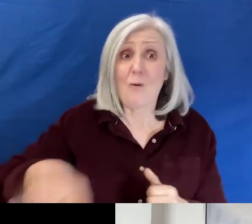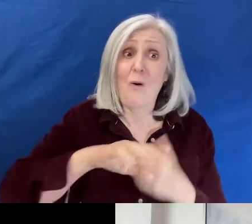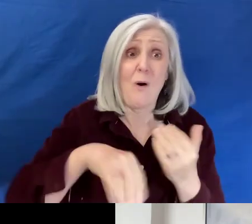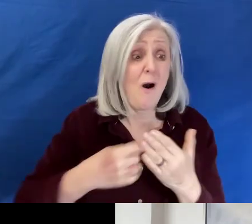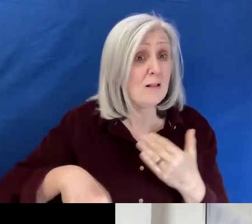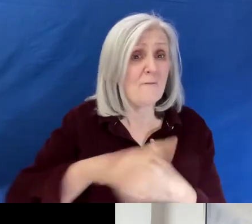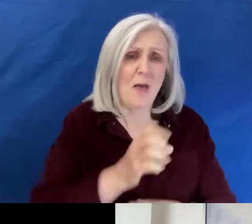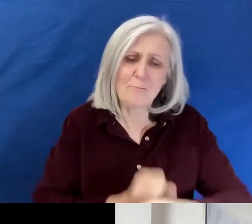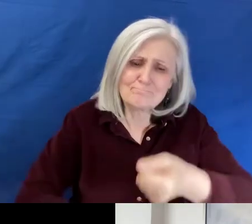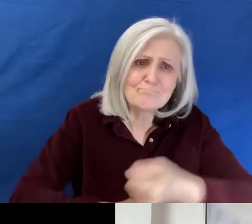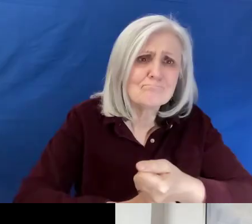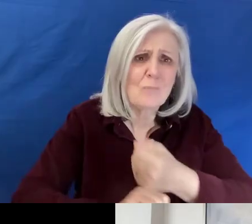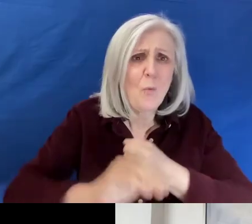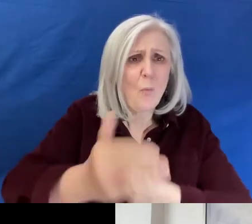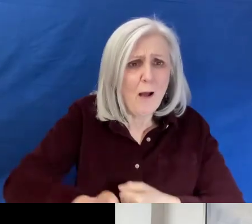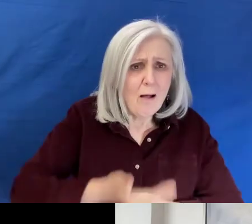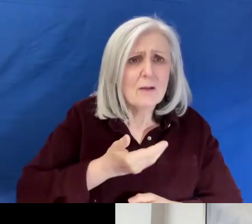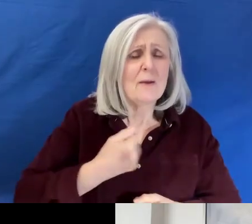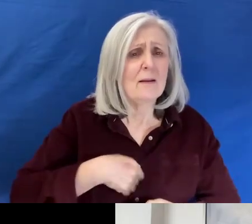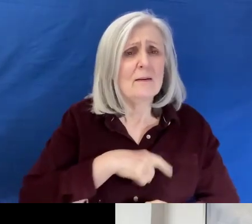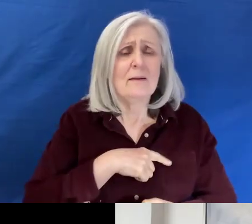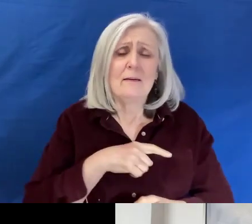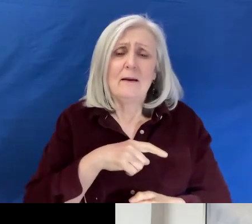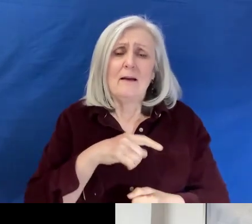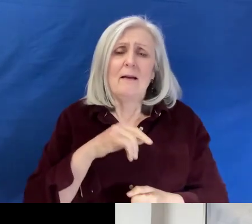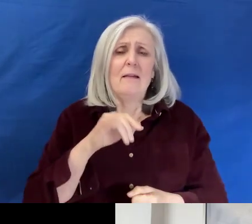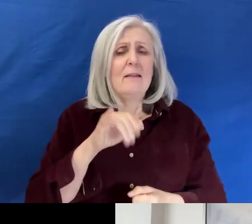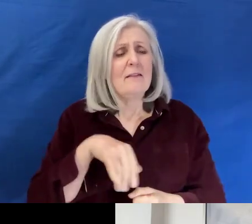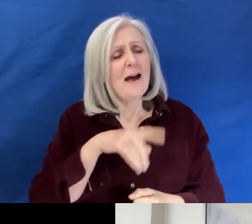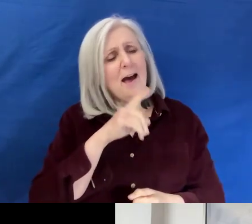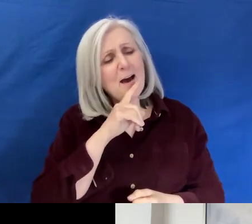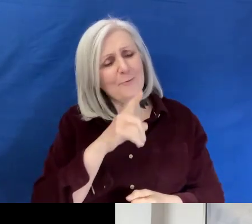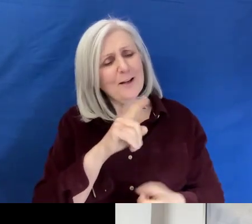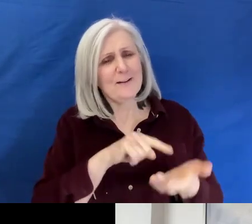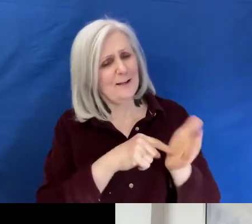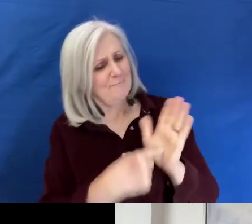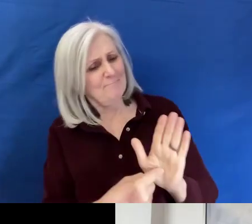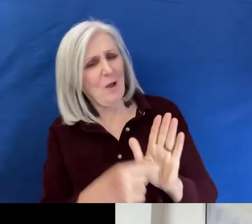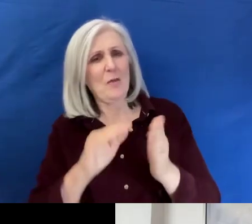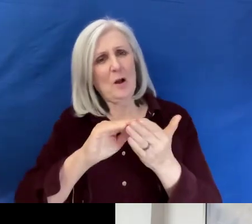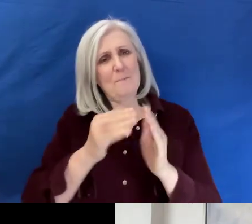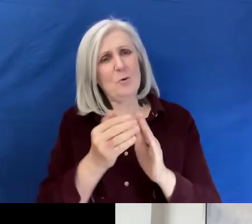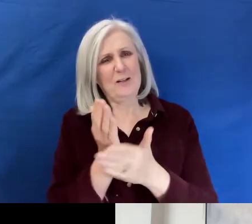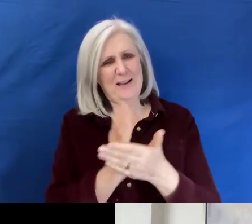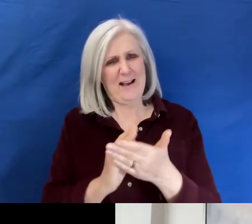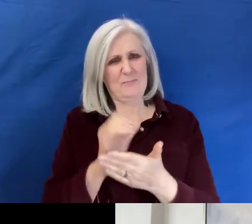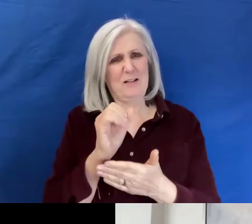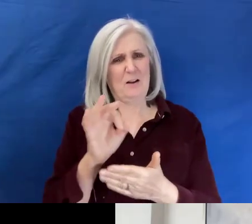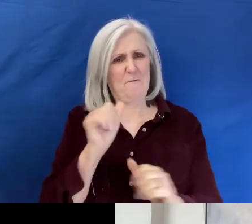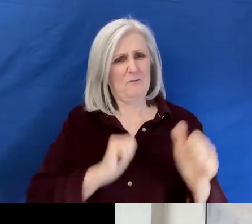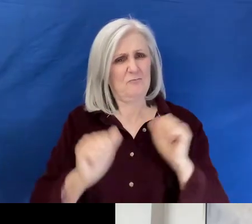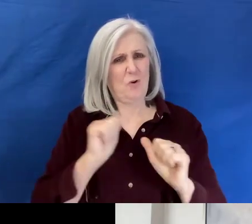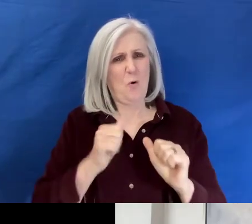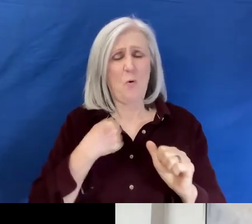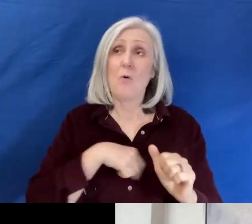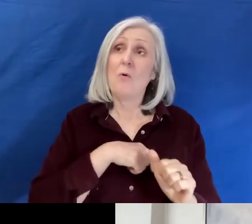but supportive and welcoming. And like that I think that just really speaks to like the community aspect of the show. We've